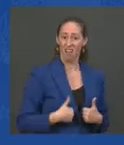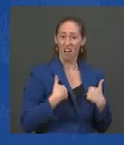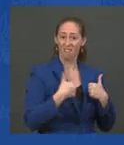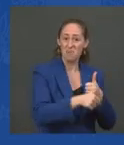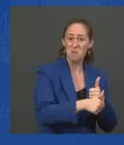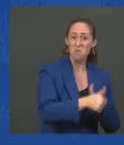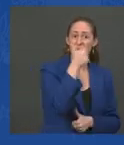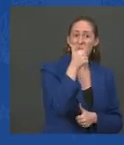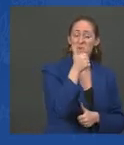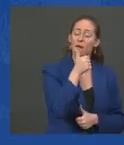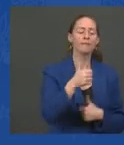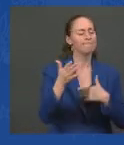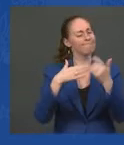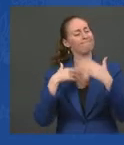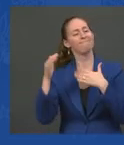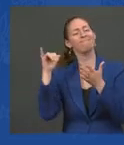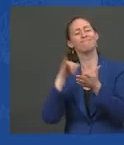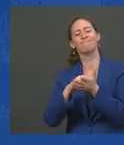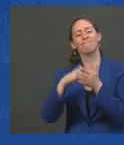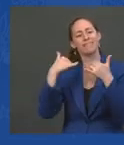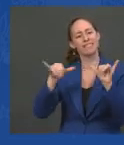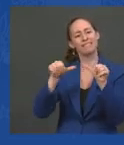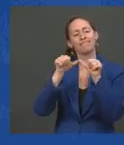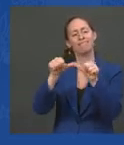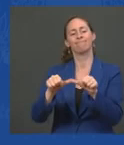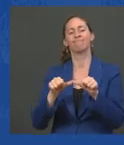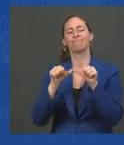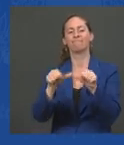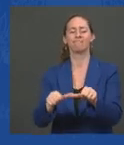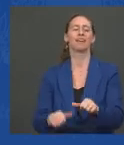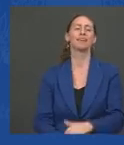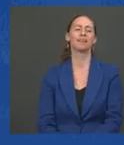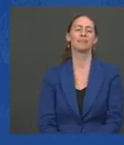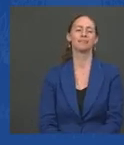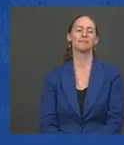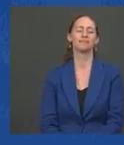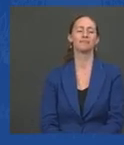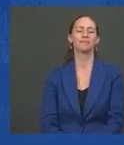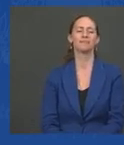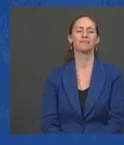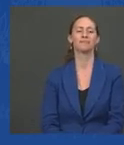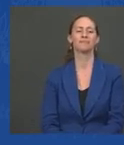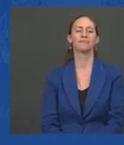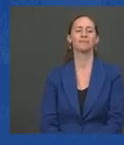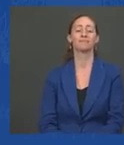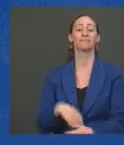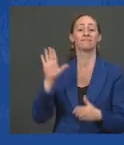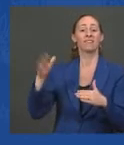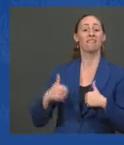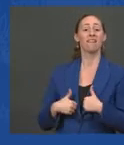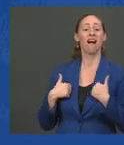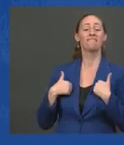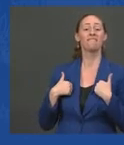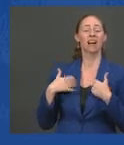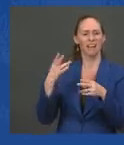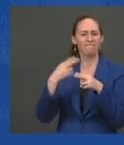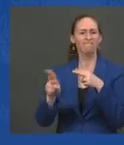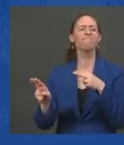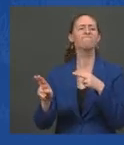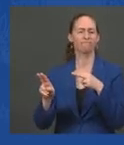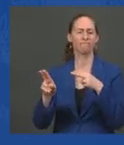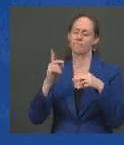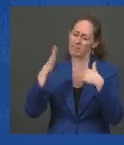And toward what would be the end of that short life, he pushed